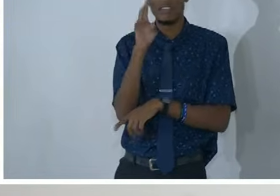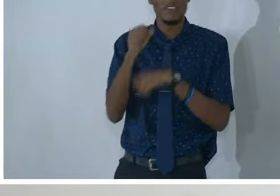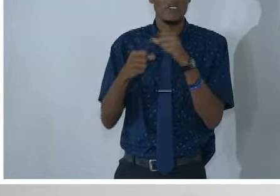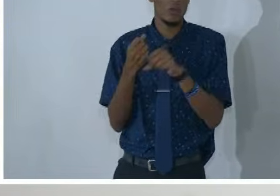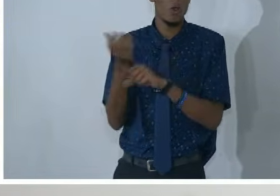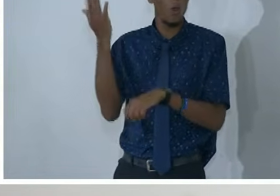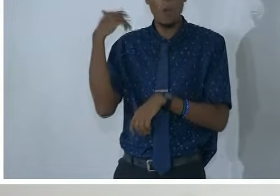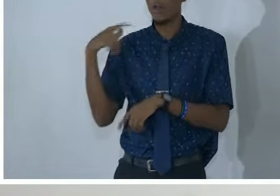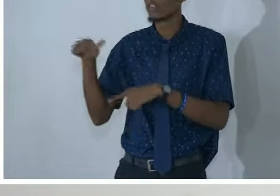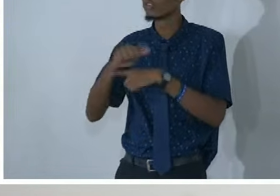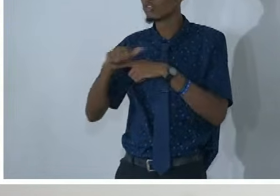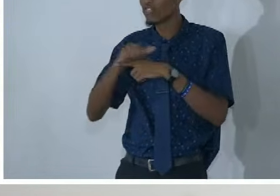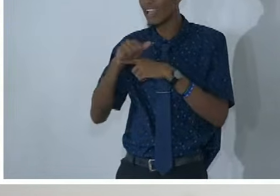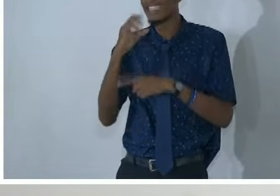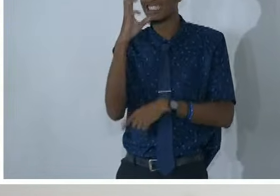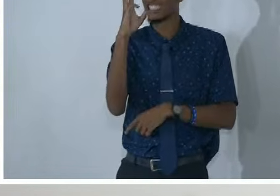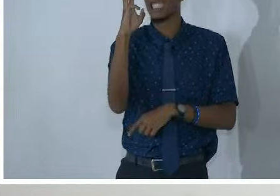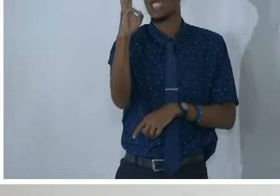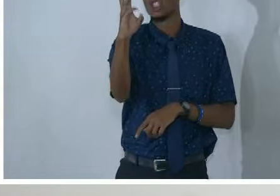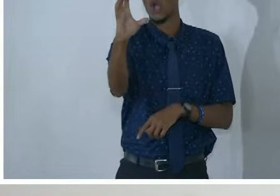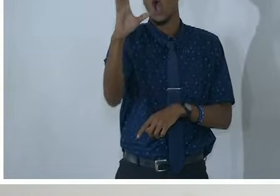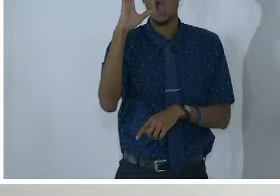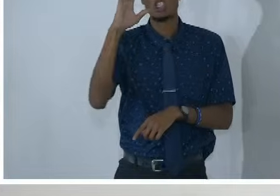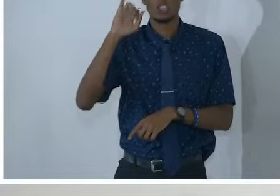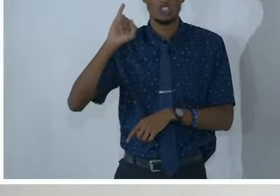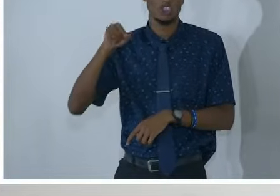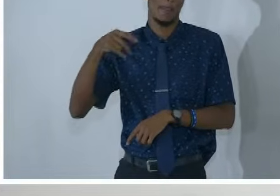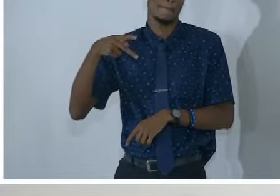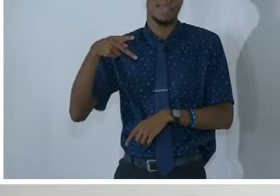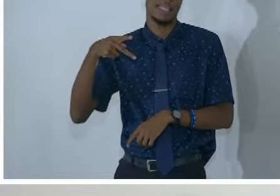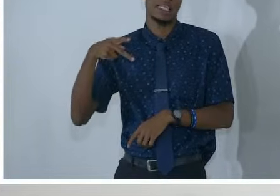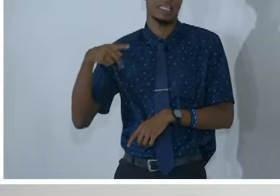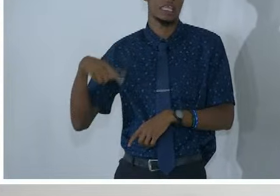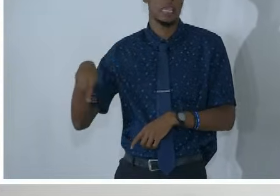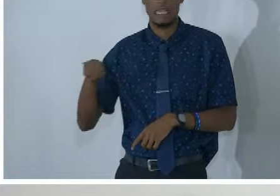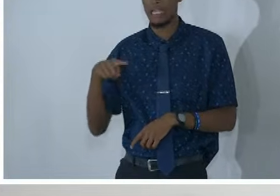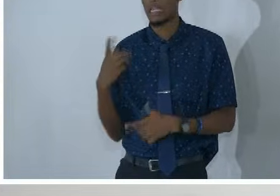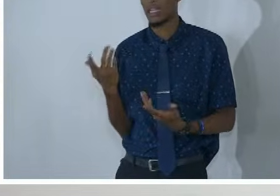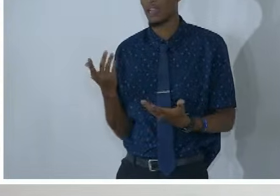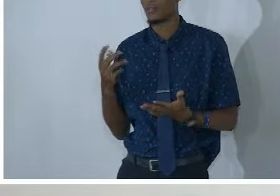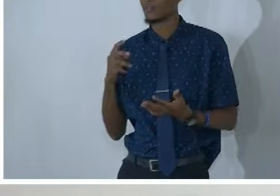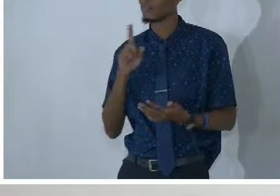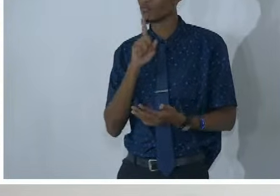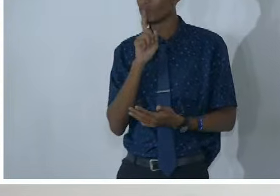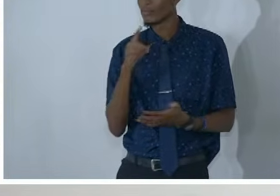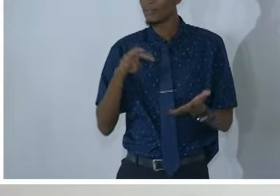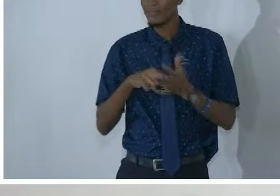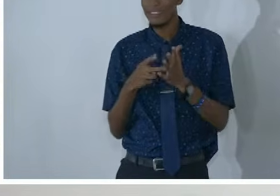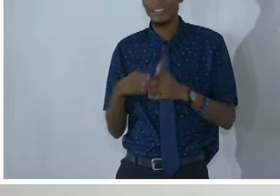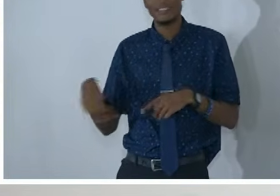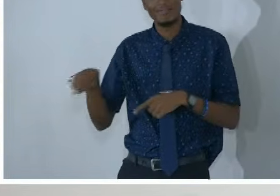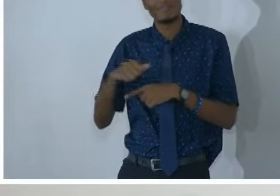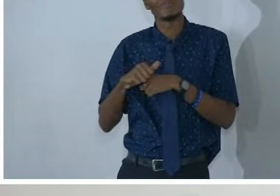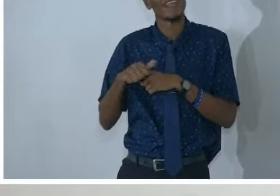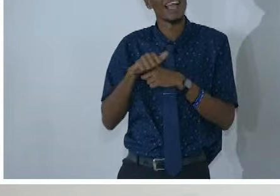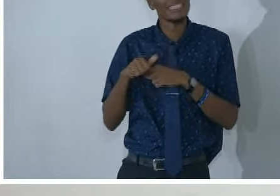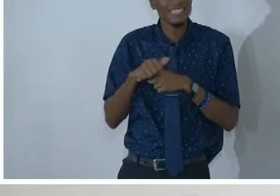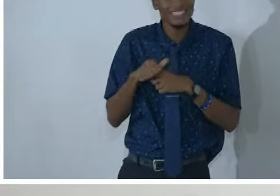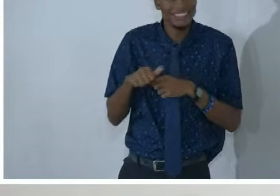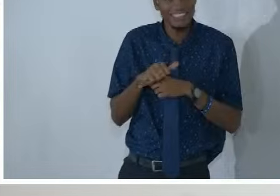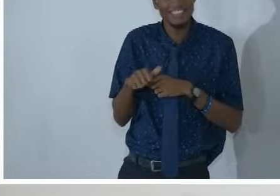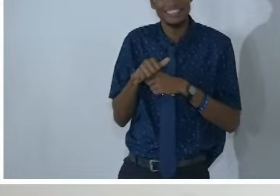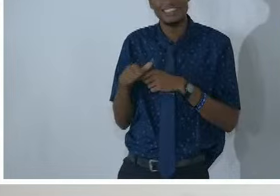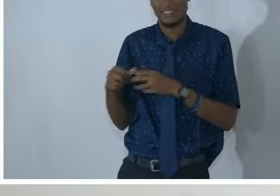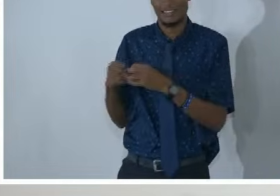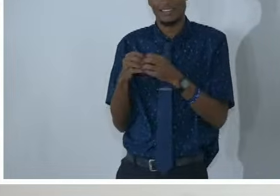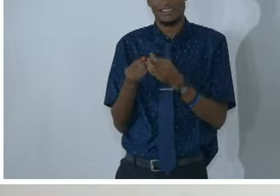train 600 JPs. None of them really want to be practicing mediators. but I wanted